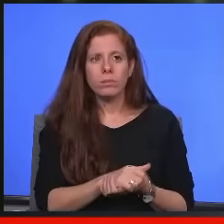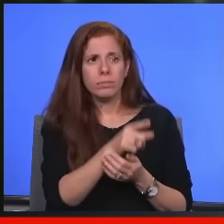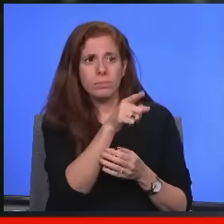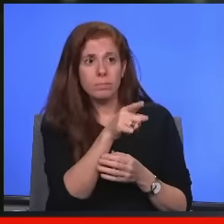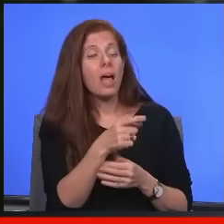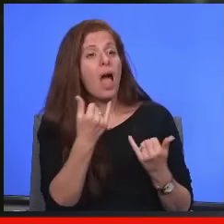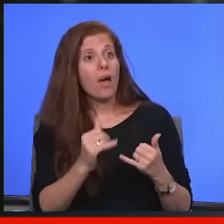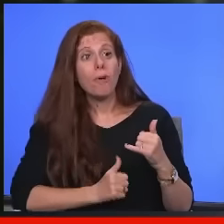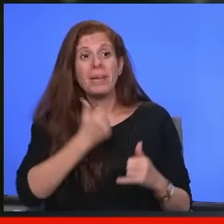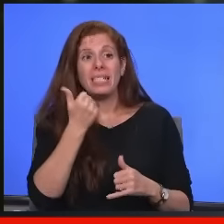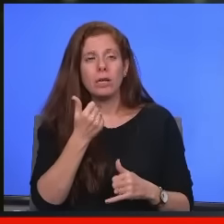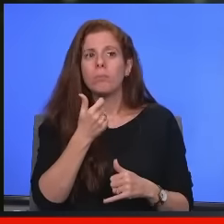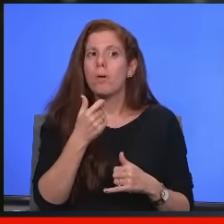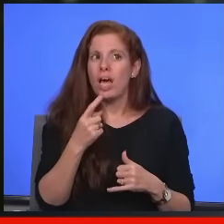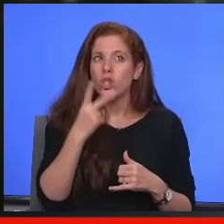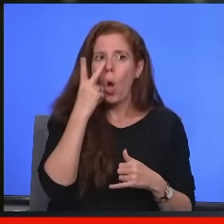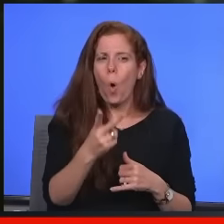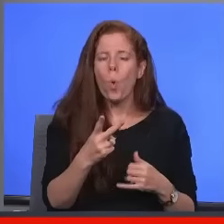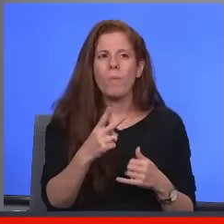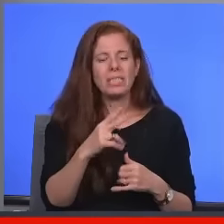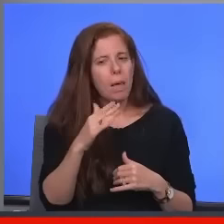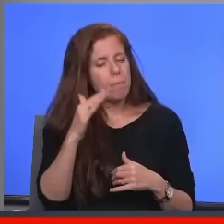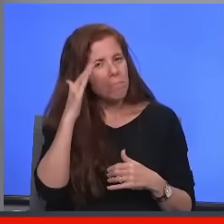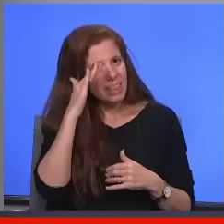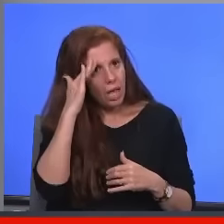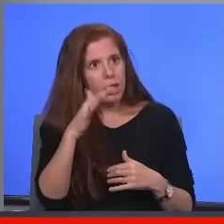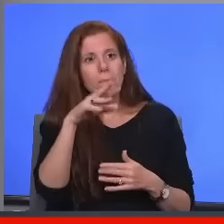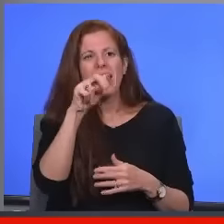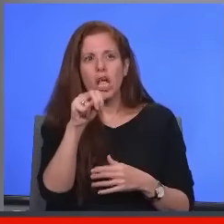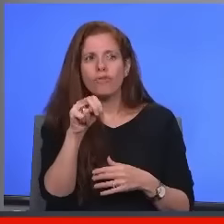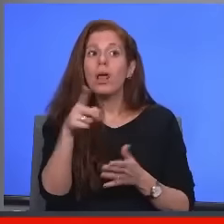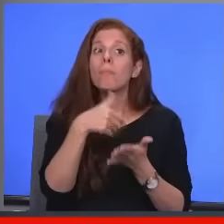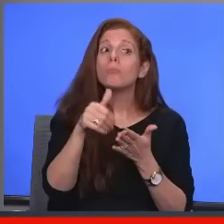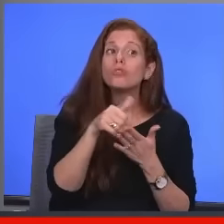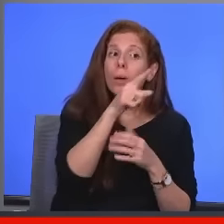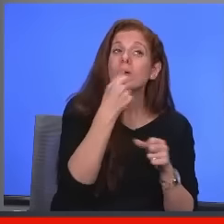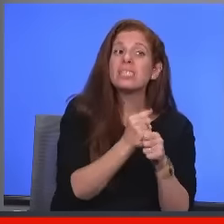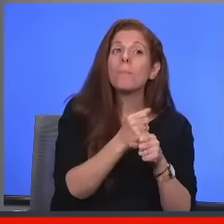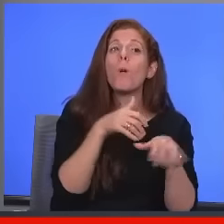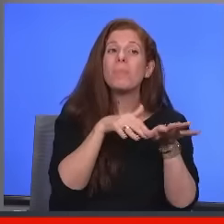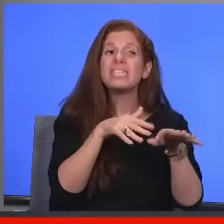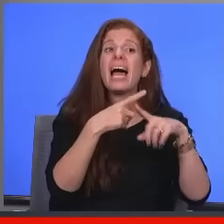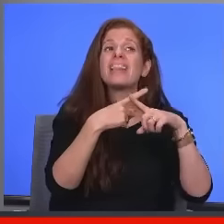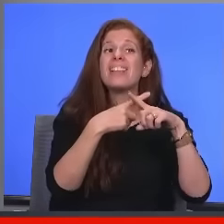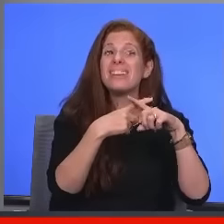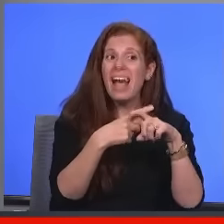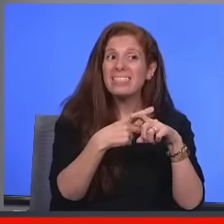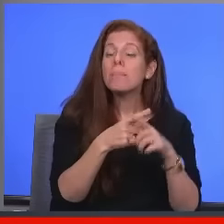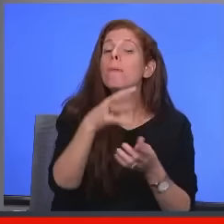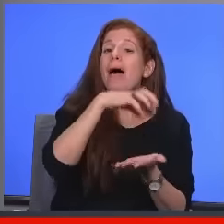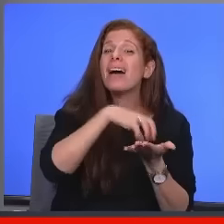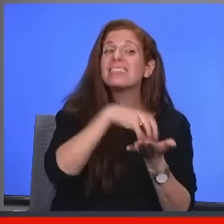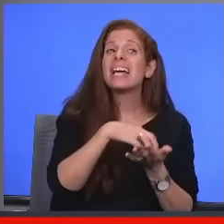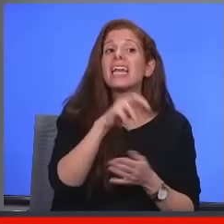condemning hate after a concerning sight in downtown Nashville. They are literally having a Nazi march here in downtown Nashville.